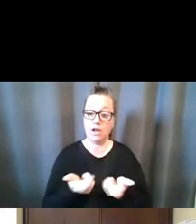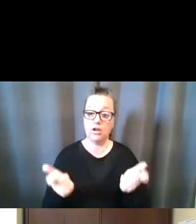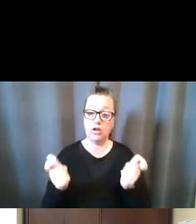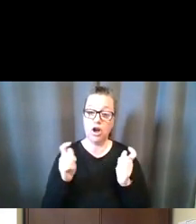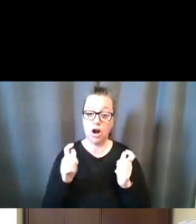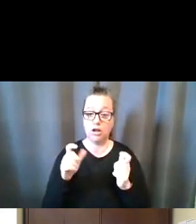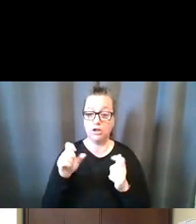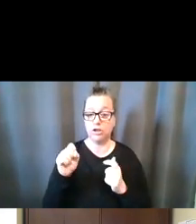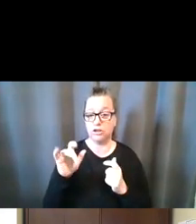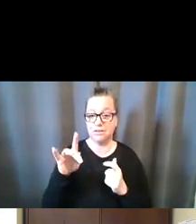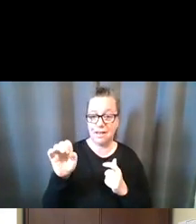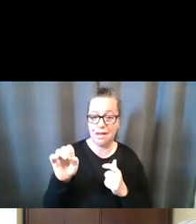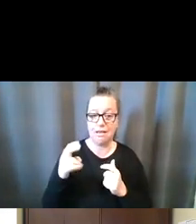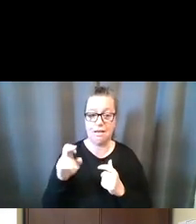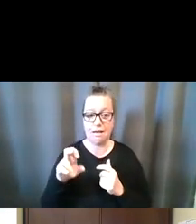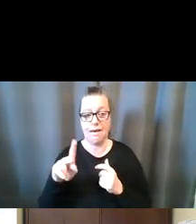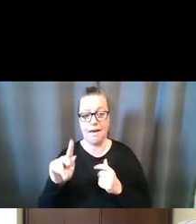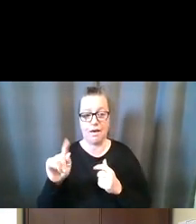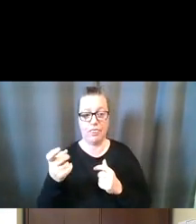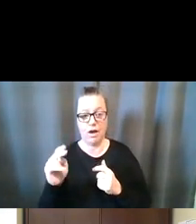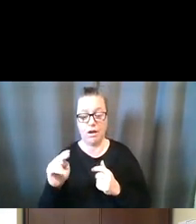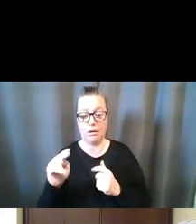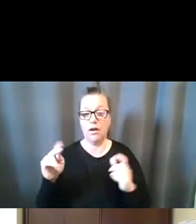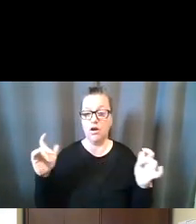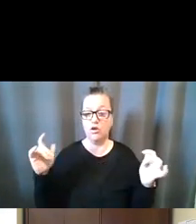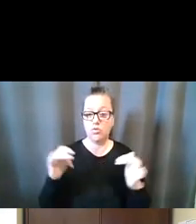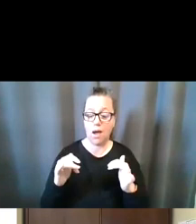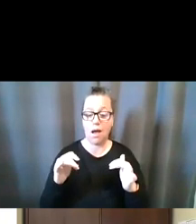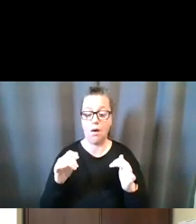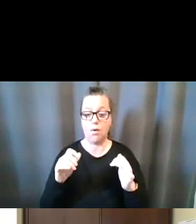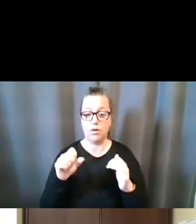hackathons, crowdsourcing around the exercise we're about to